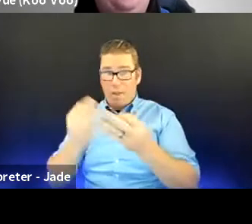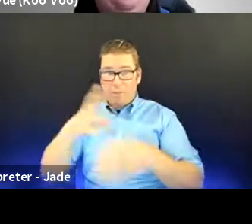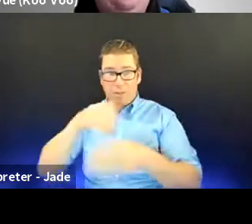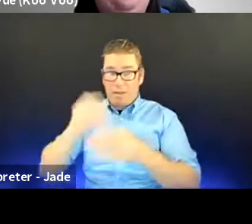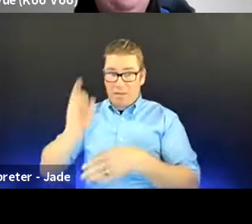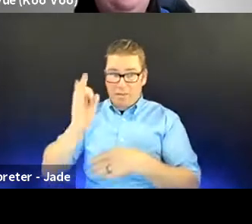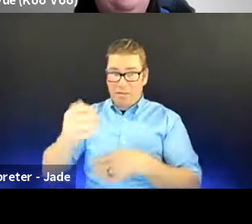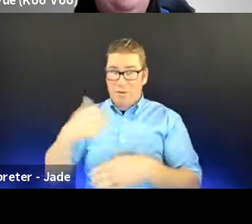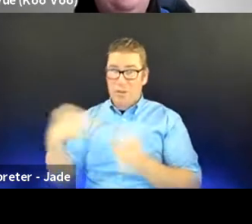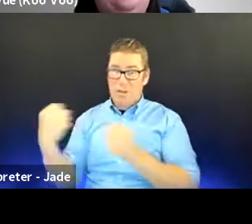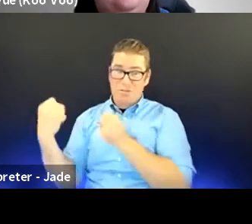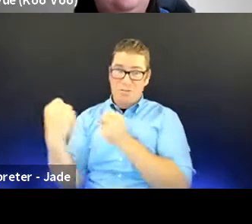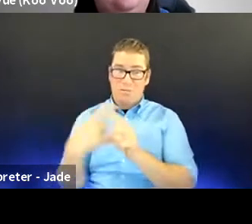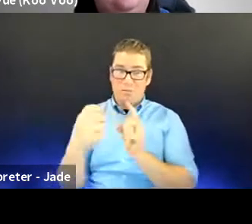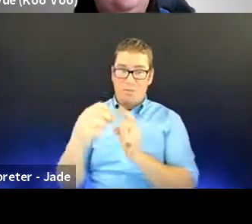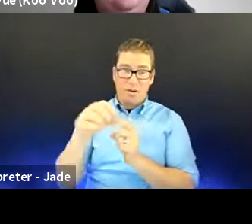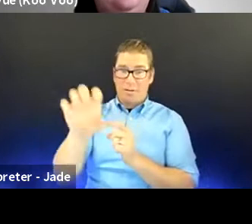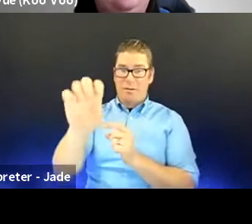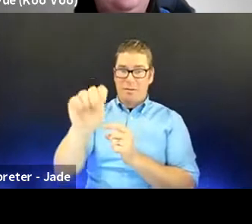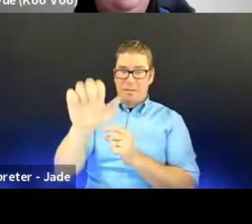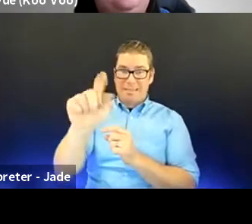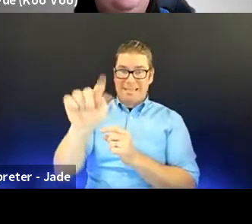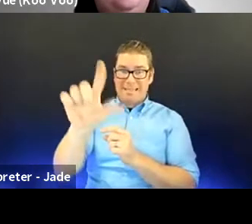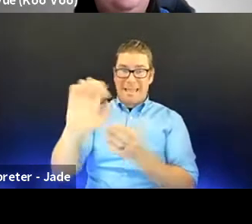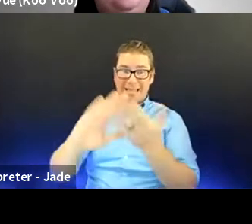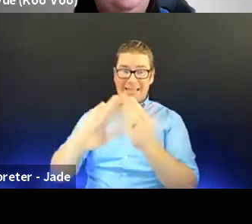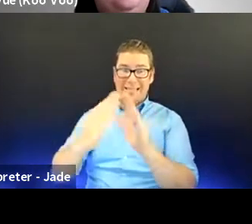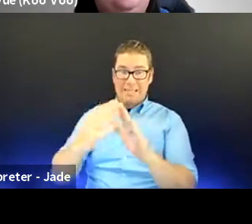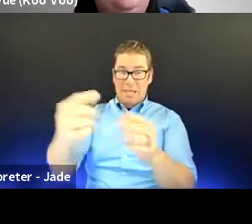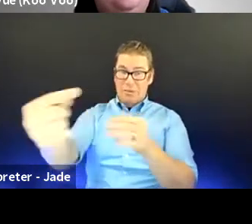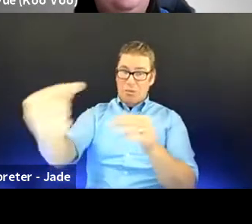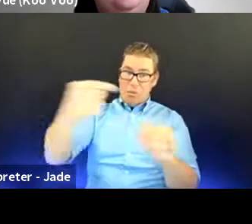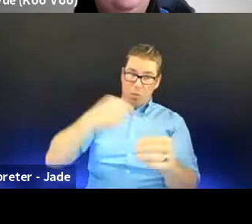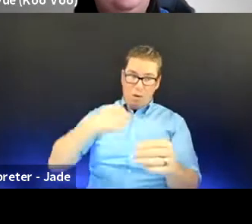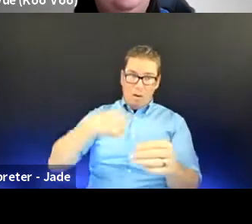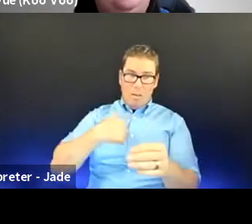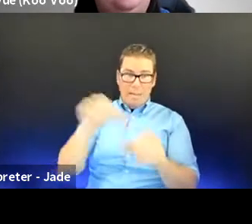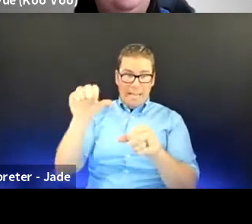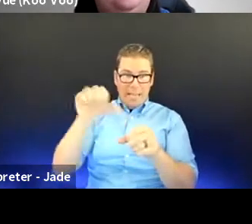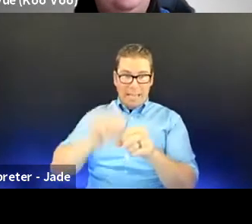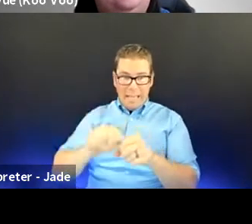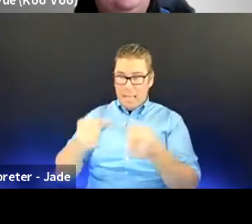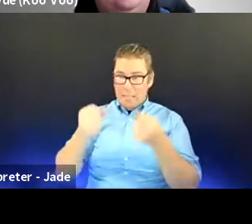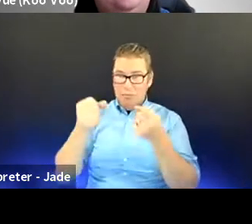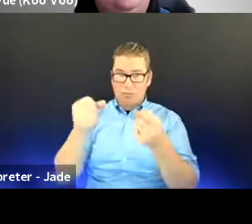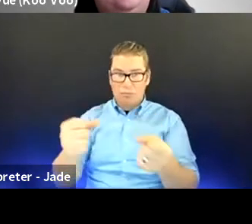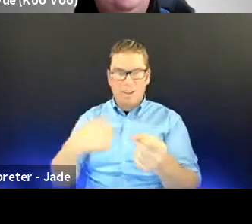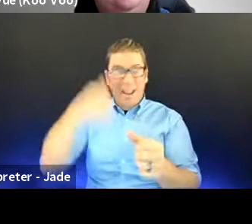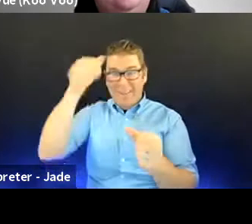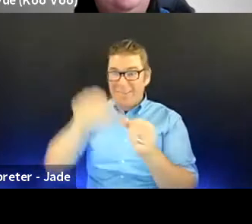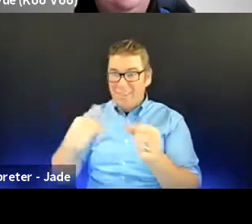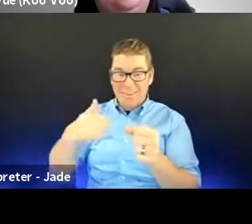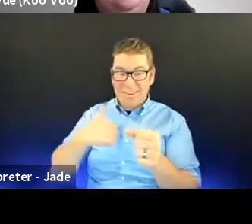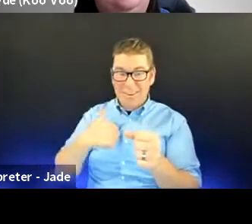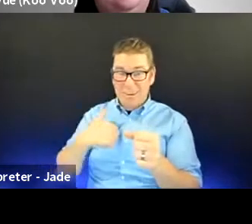remember vividly as I was driving through getting gas, I asked some of the gas clerks, hey, you know, what highway do I take to get to Fresno? Am I on the right route?